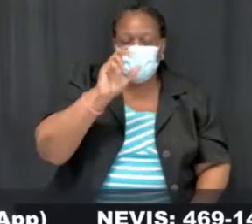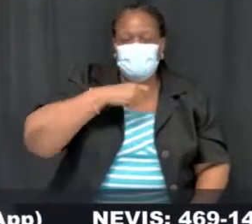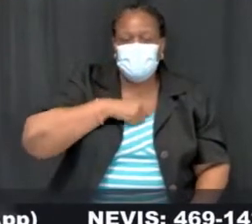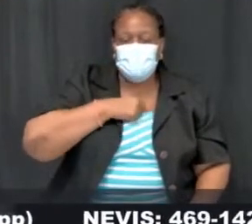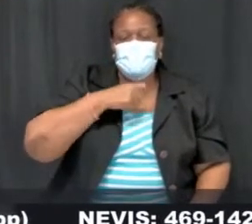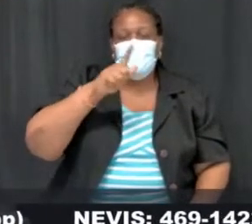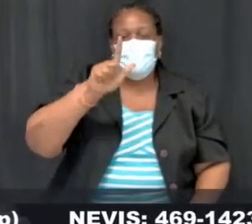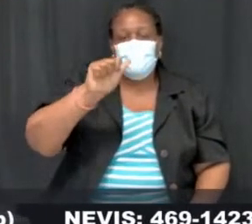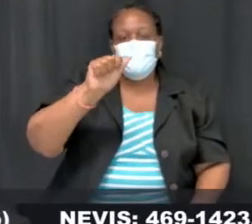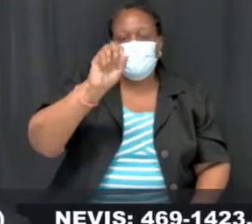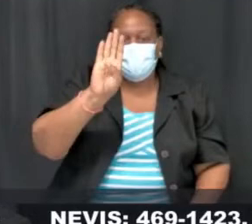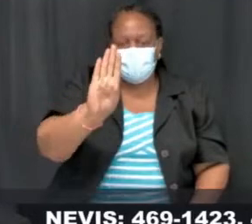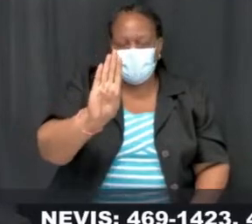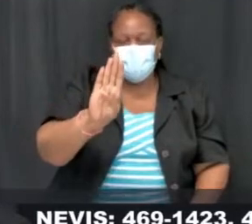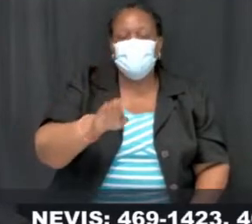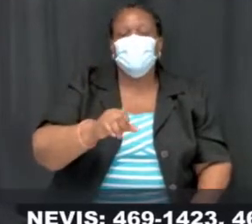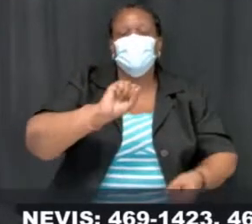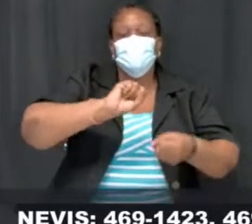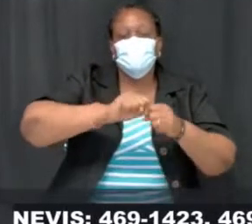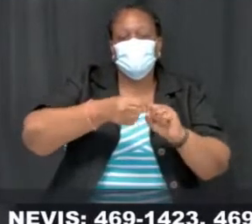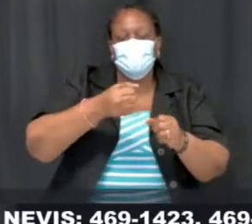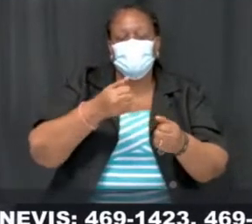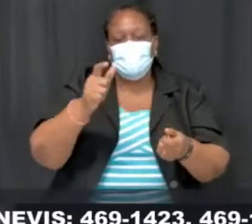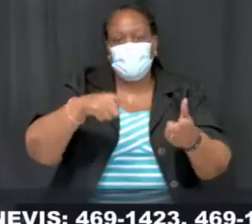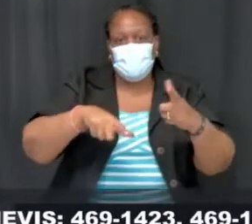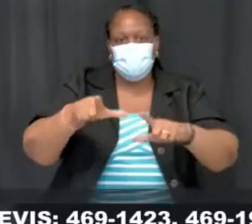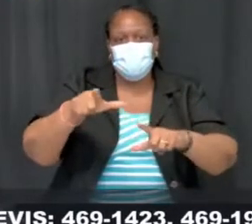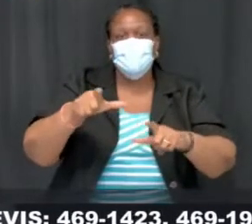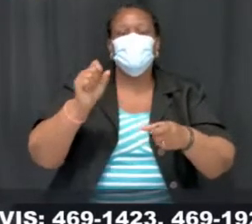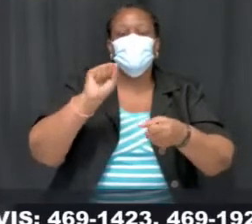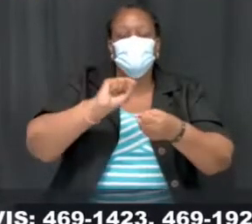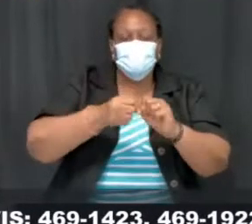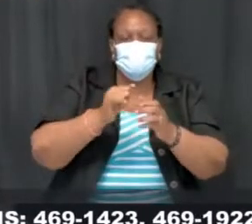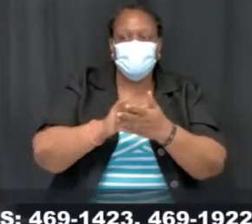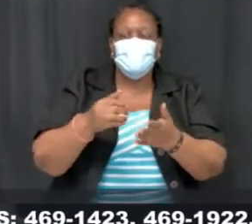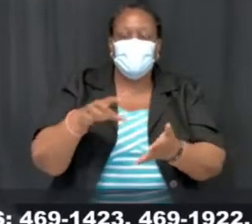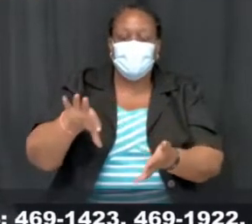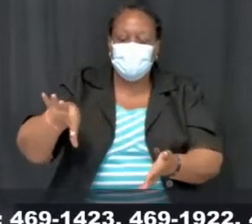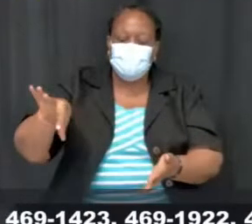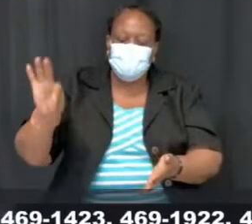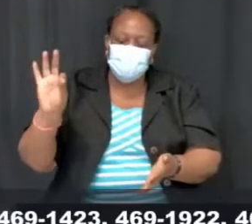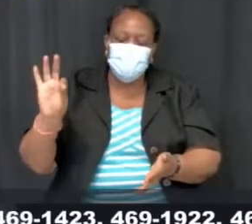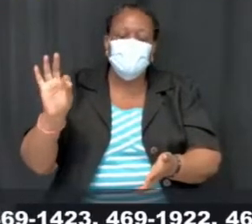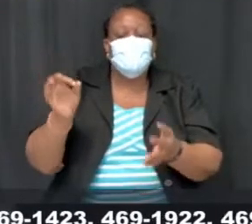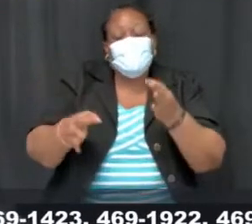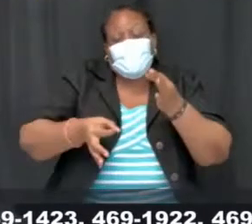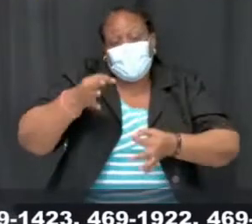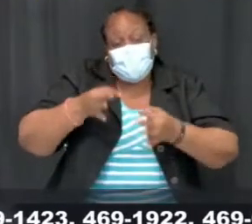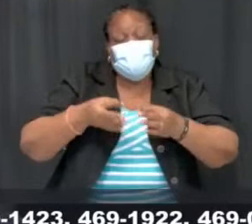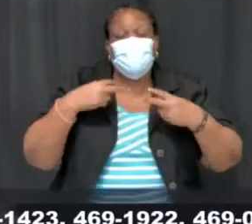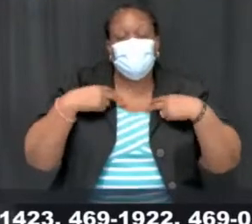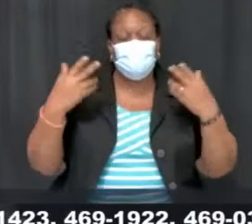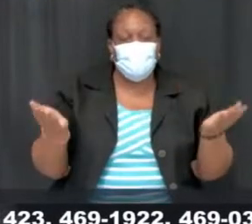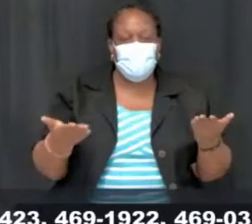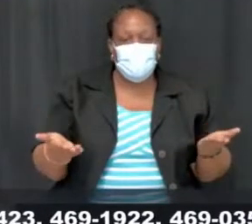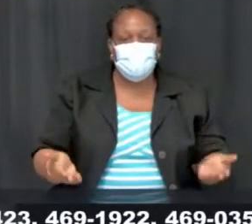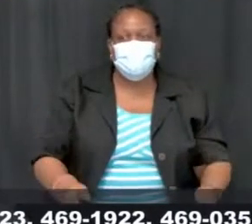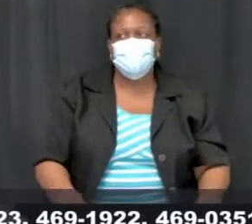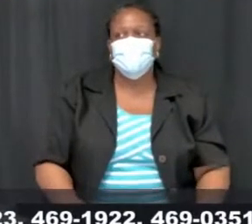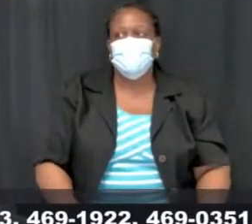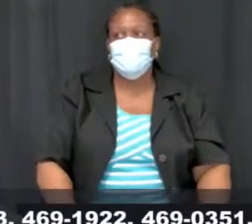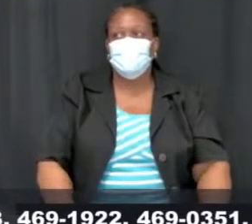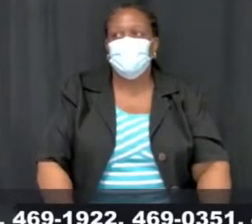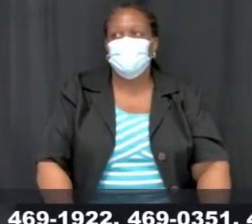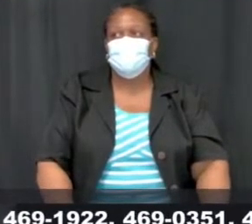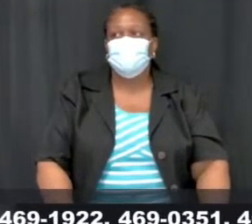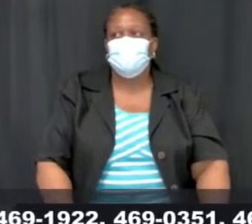date on a drug, the drug just doesn't go bad the very day or the minute after the